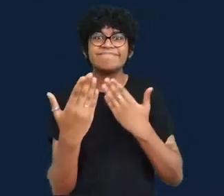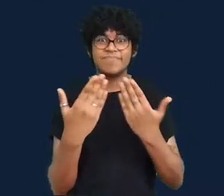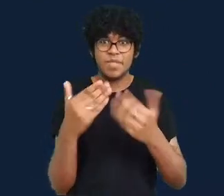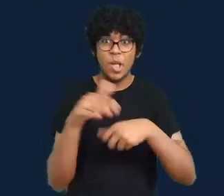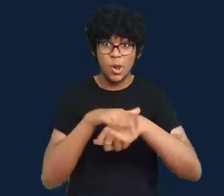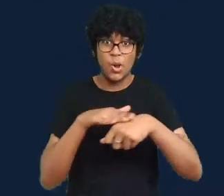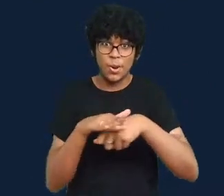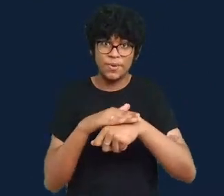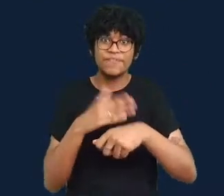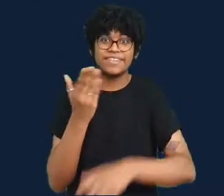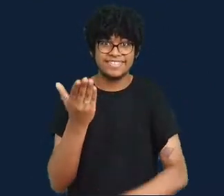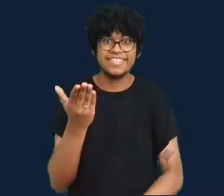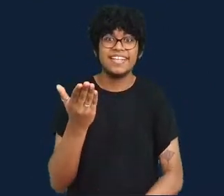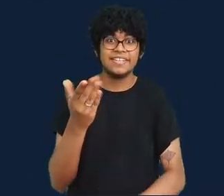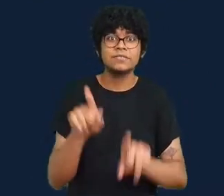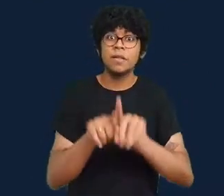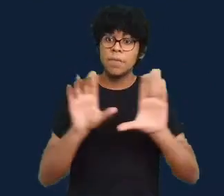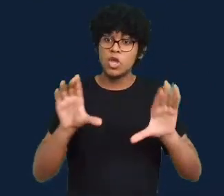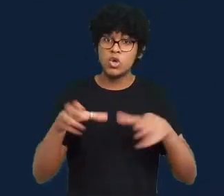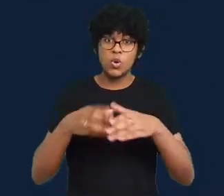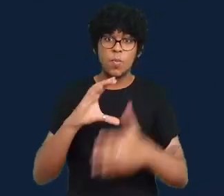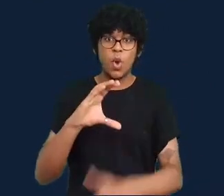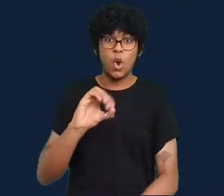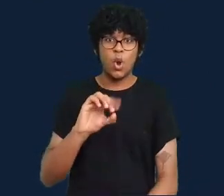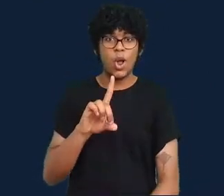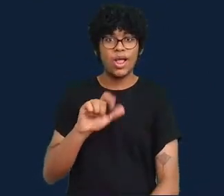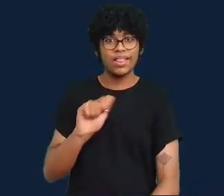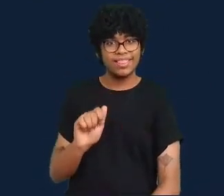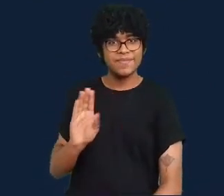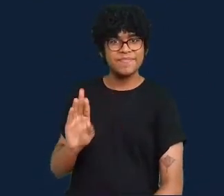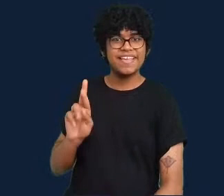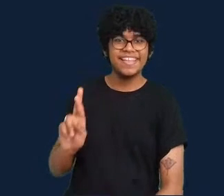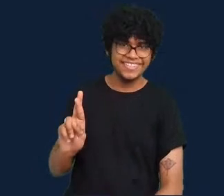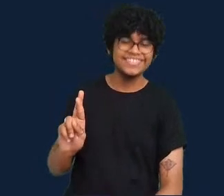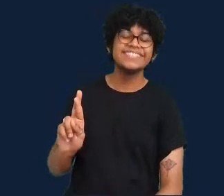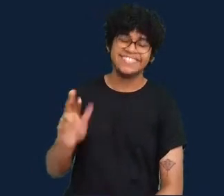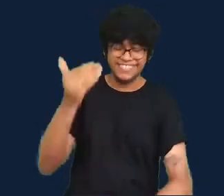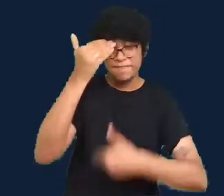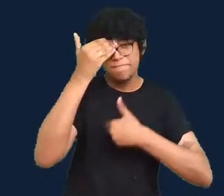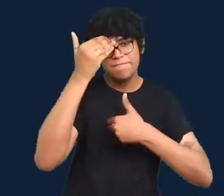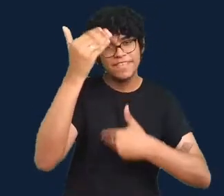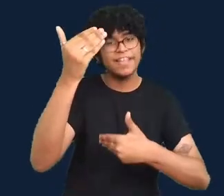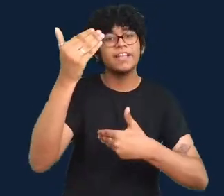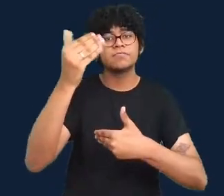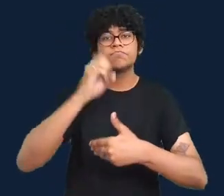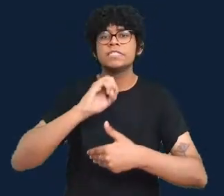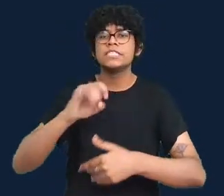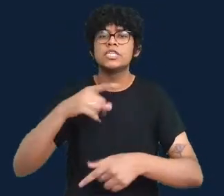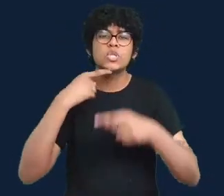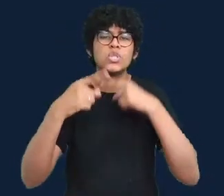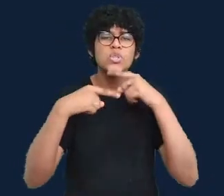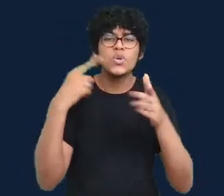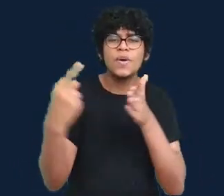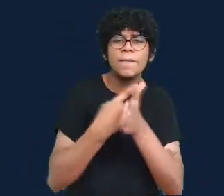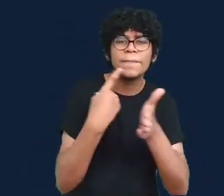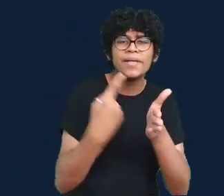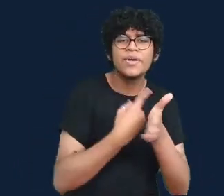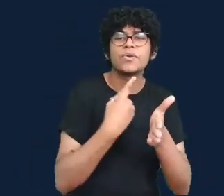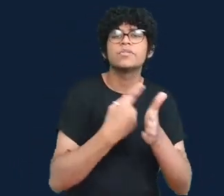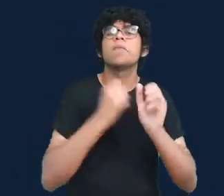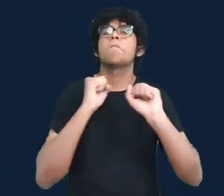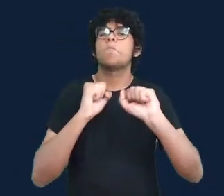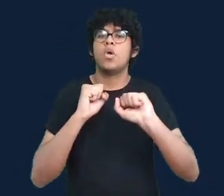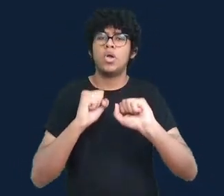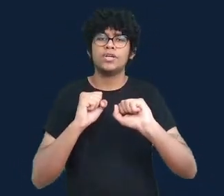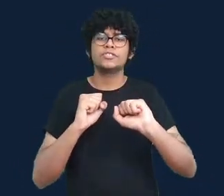team. So thank you. And if people have any questions, people can reach out to me.